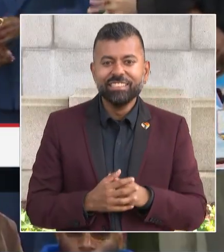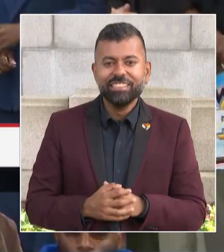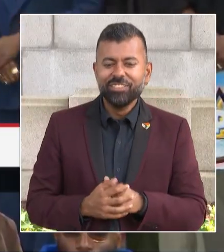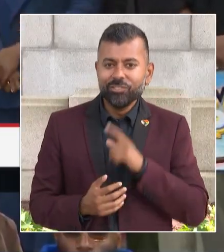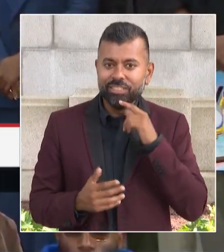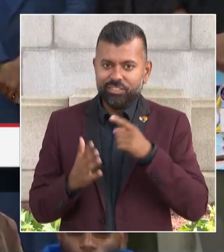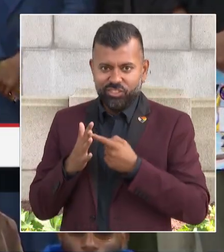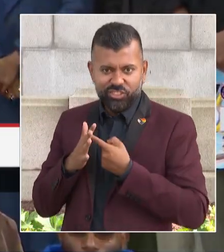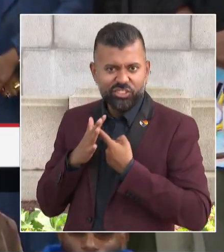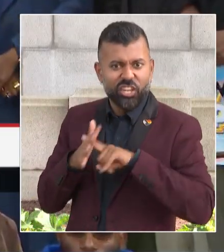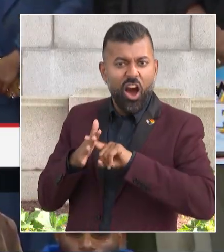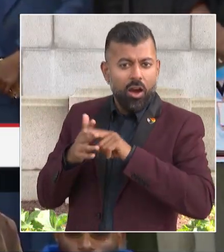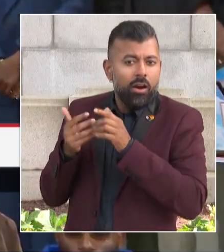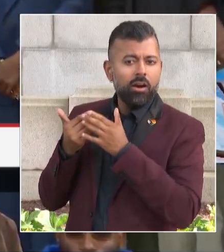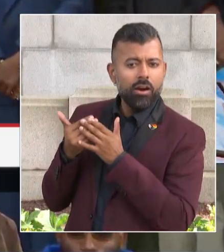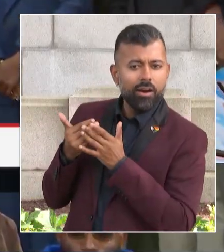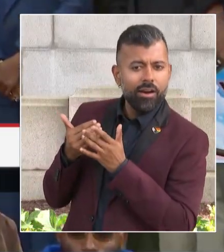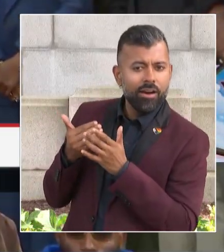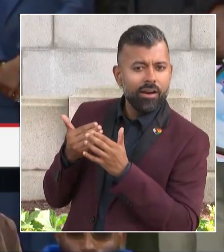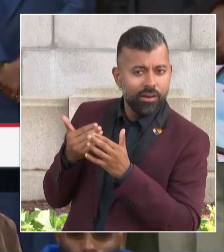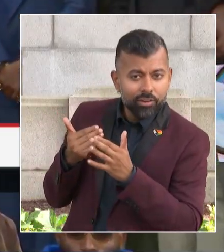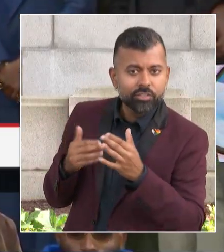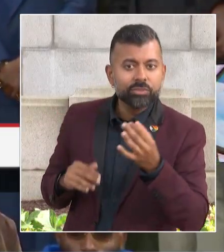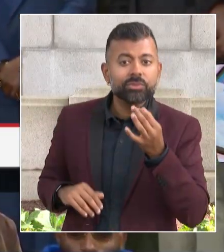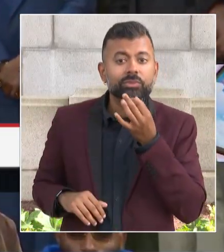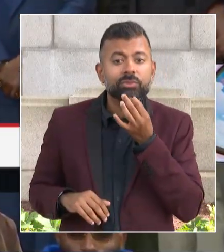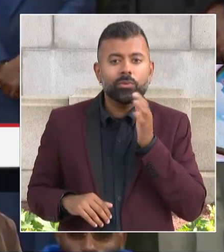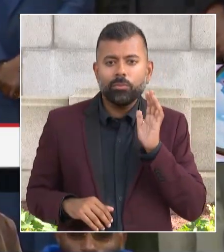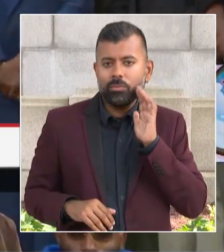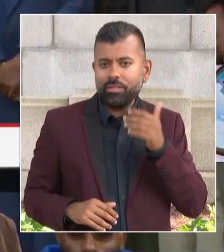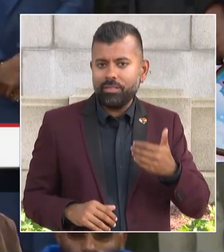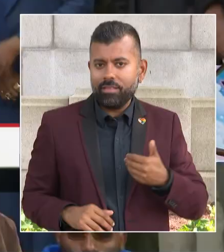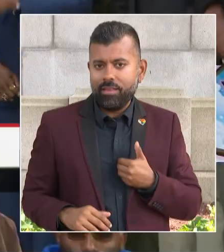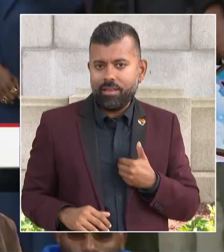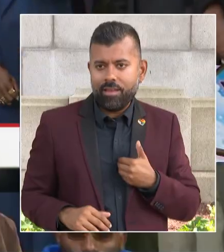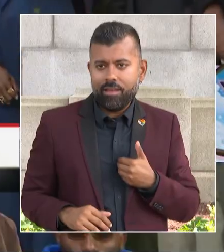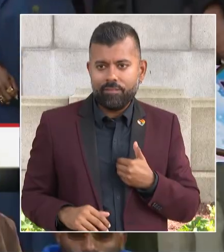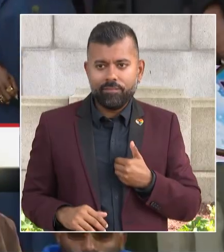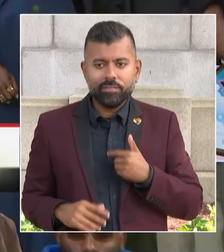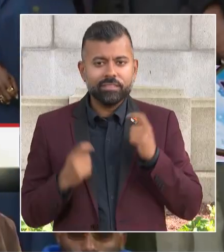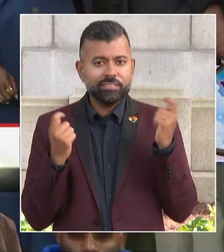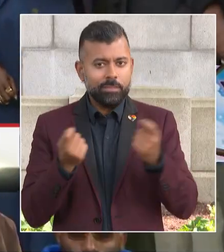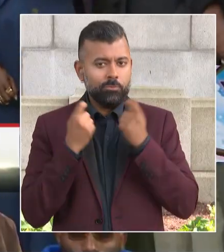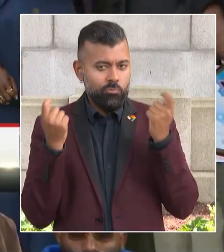We will have a welcome celebration featuring the